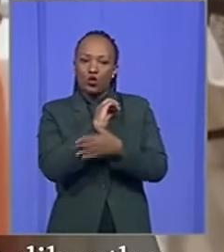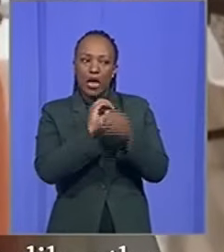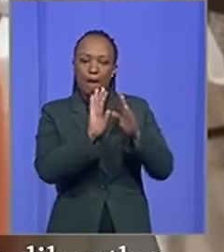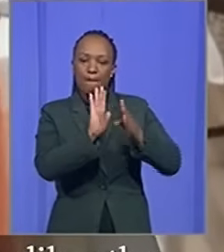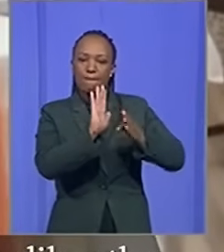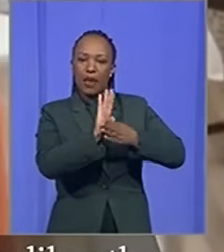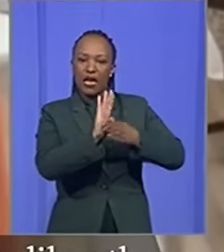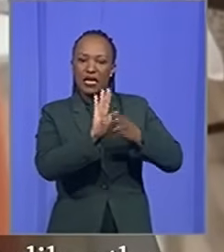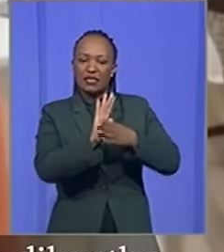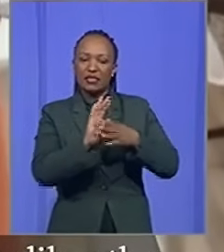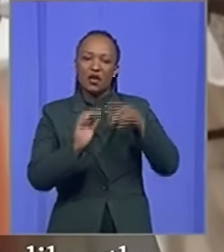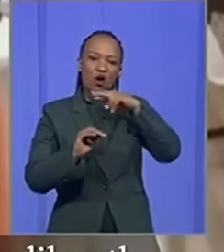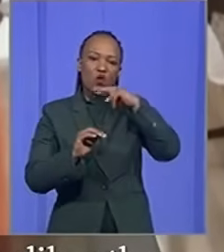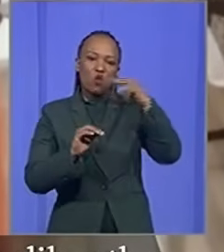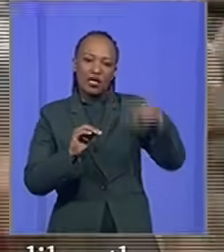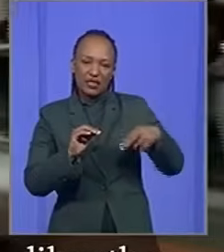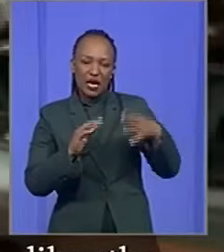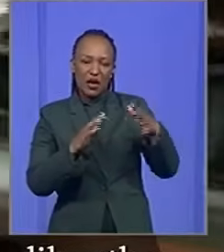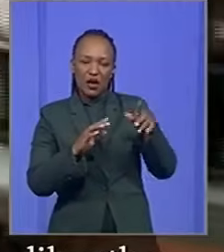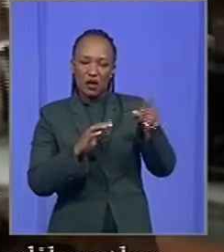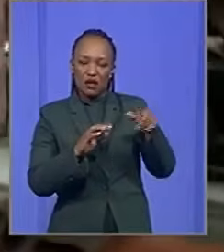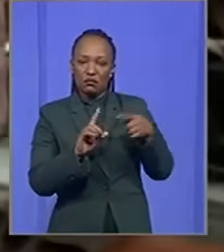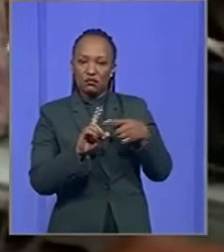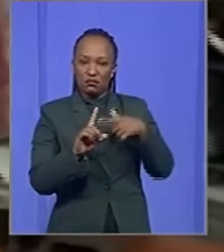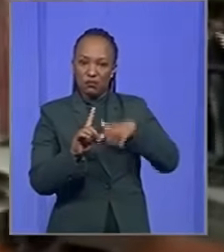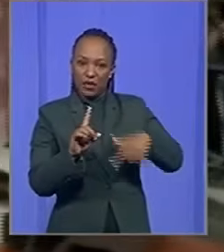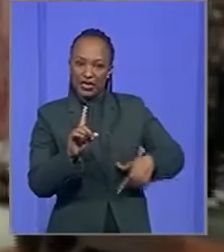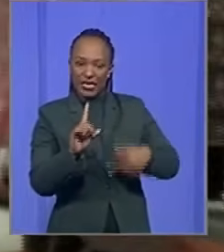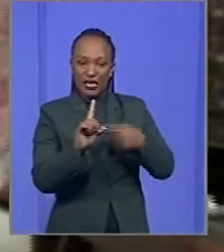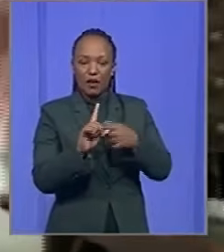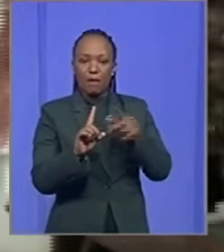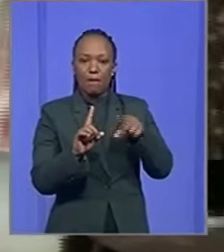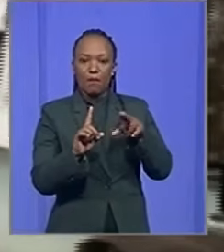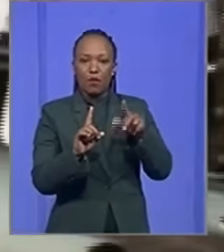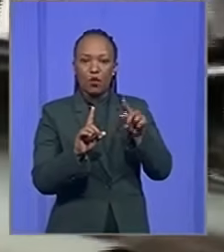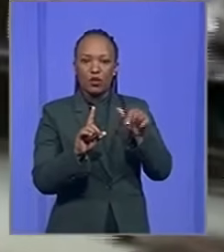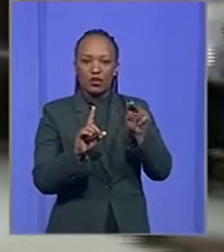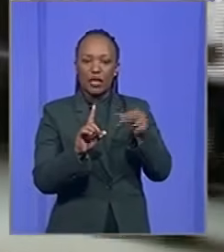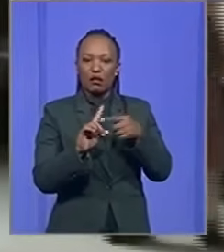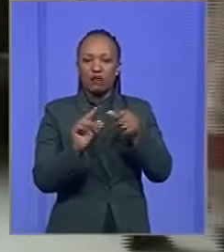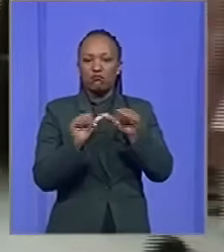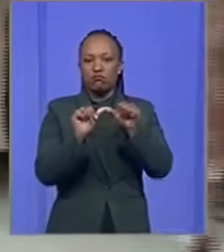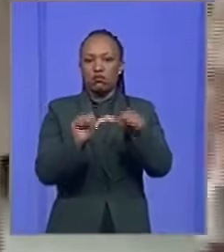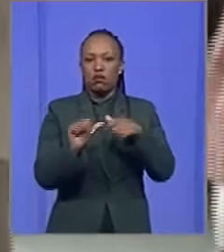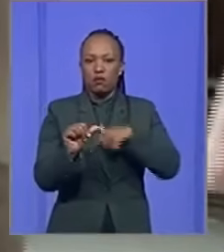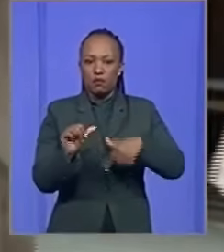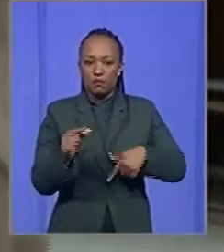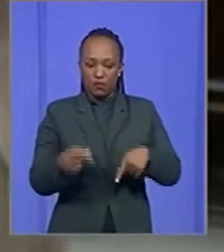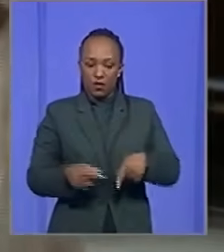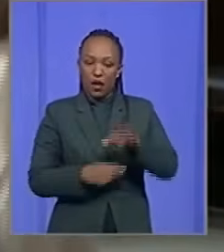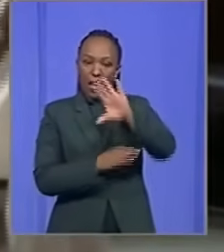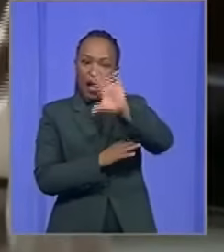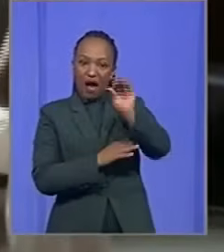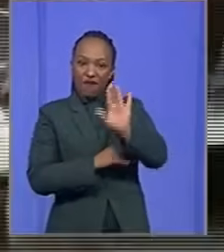ho kenyeletsa Russia mo mopresidente Putin a santsaneng a dutse situlo. Kwano Afrika Borwa, puso